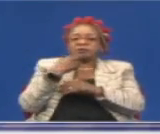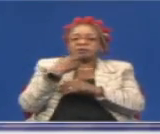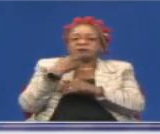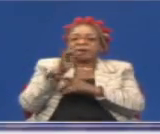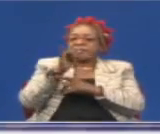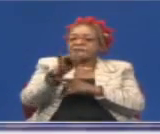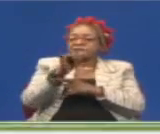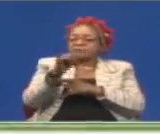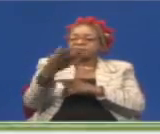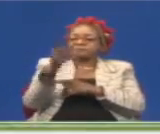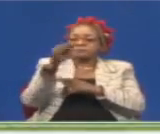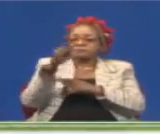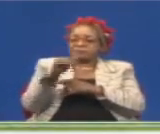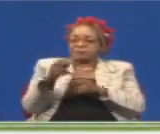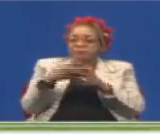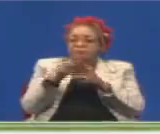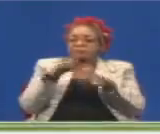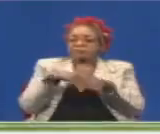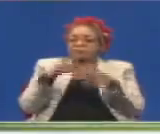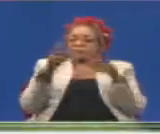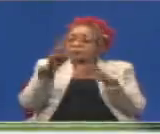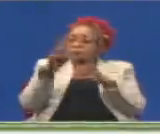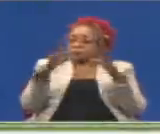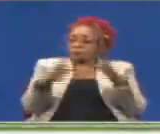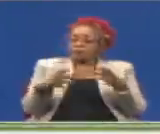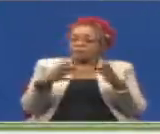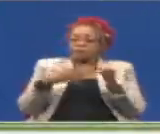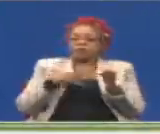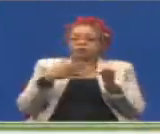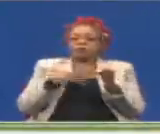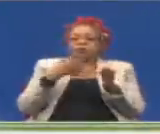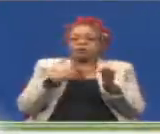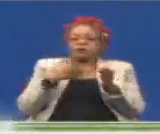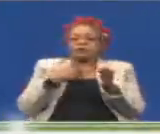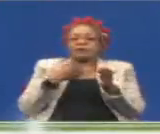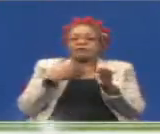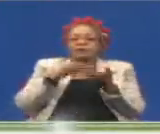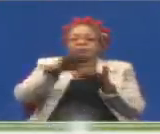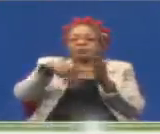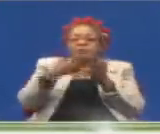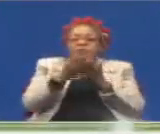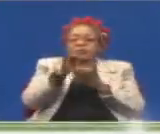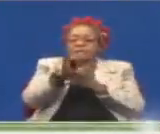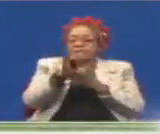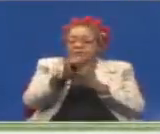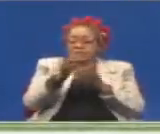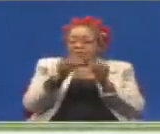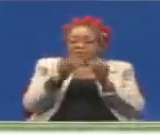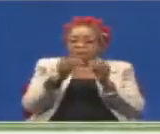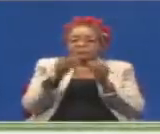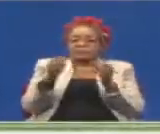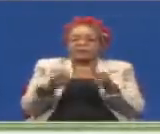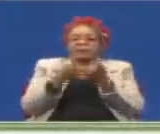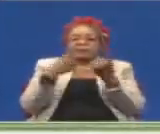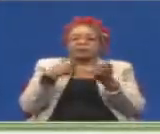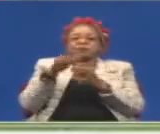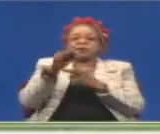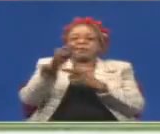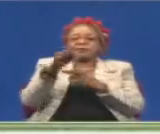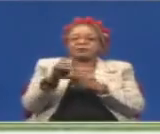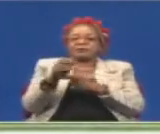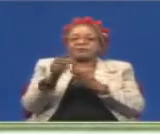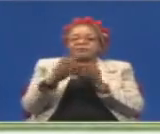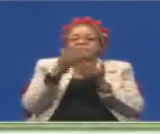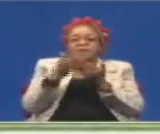will mark the third meeting between the two teams, with the hosts who triumphed in all the two previous meetings heading into the contest as favourites.